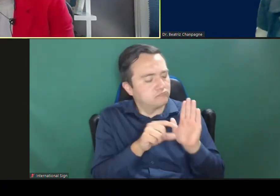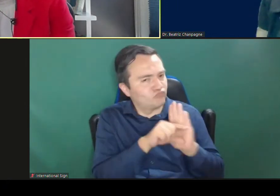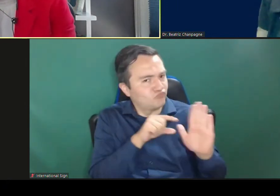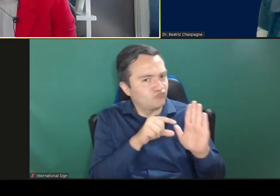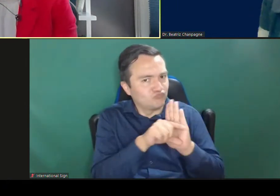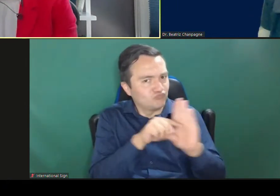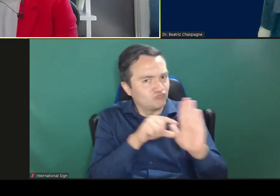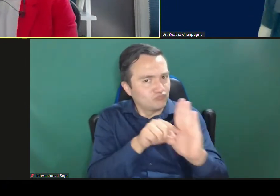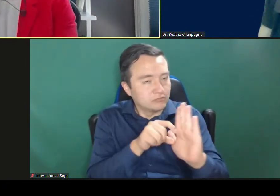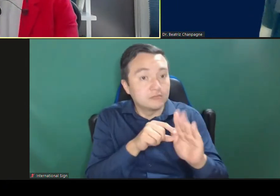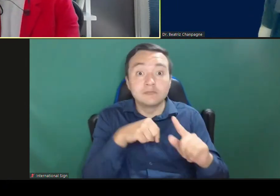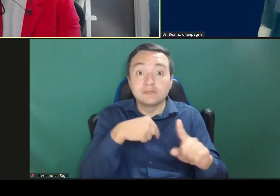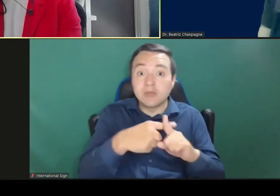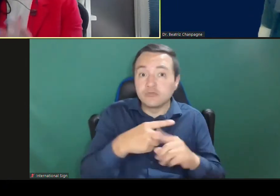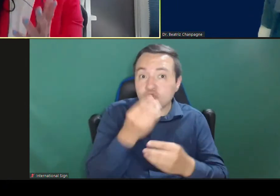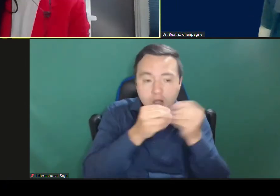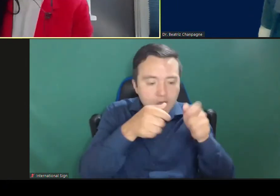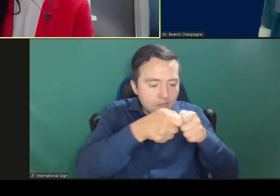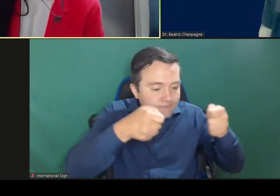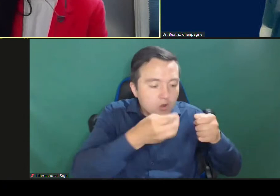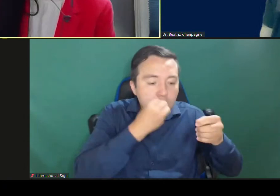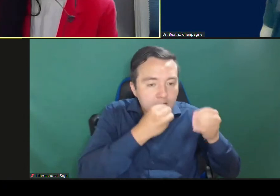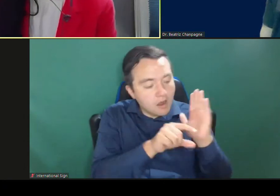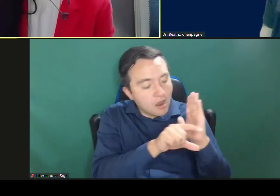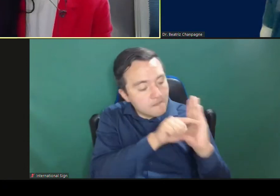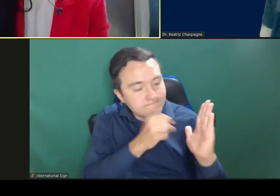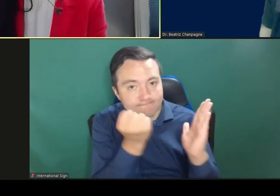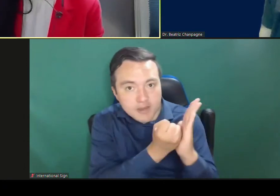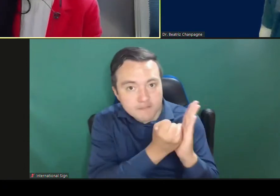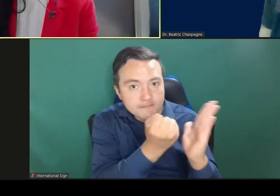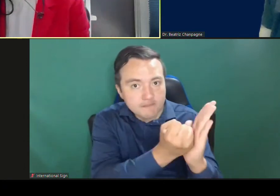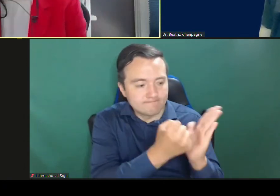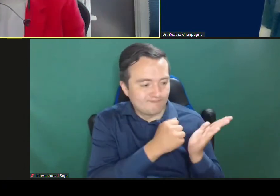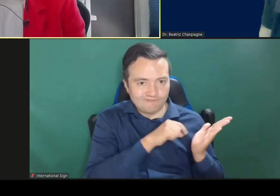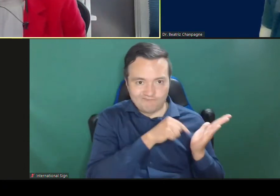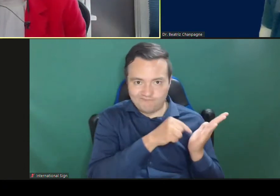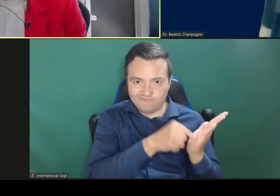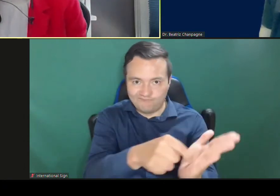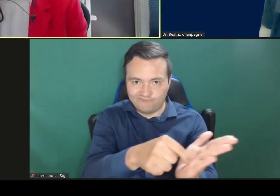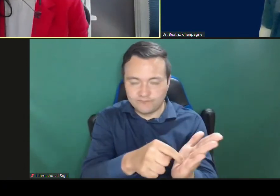tobacco, front of package labeling, on